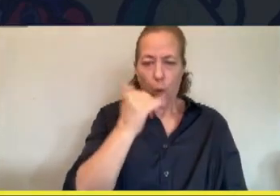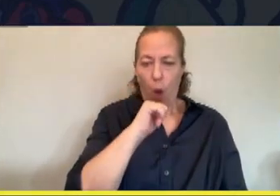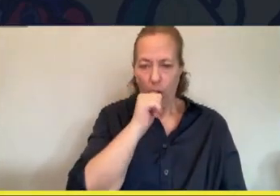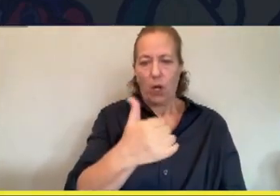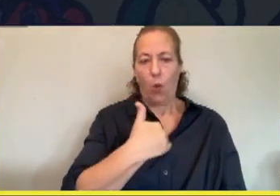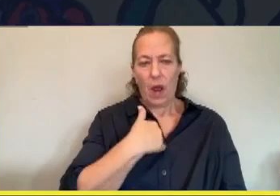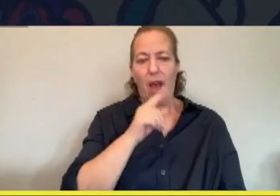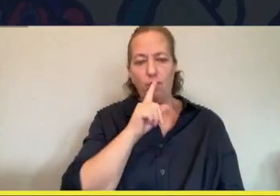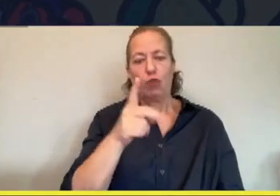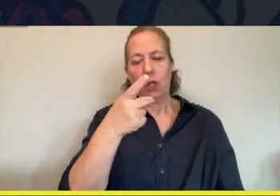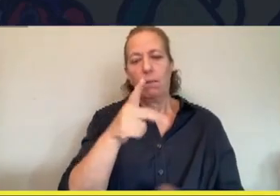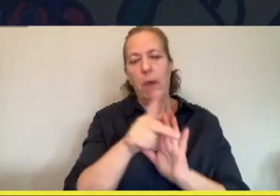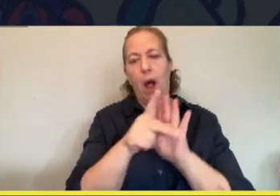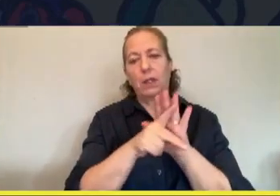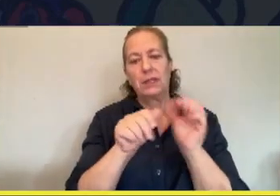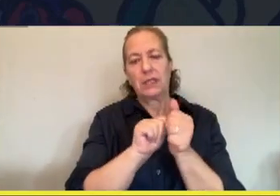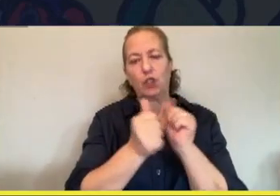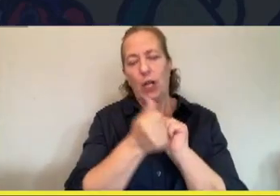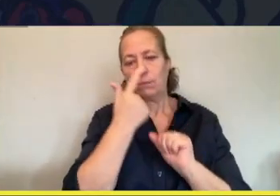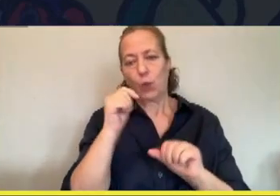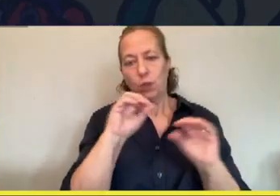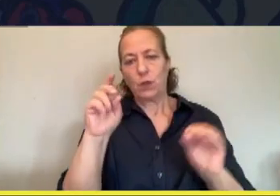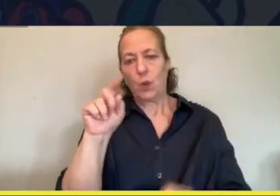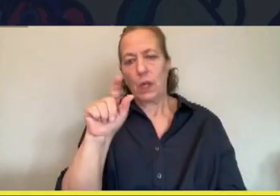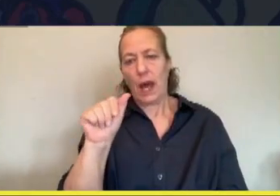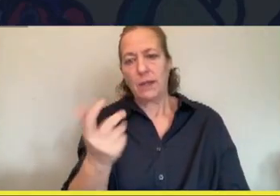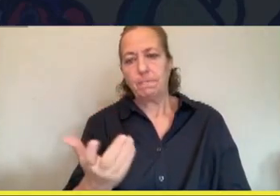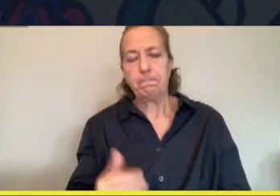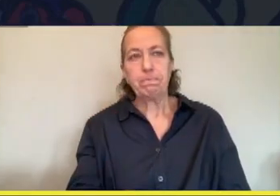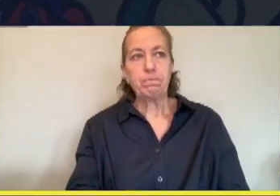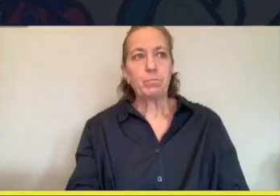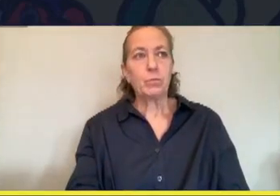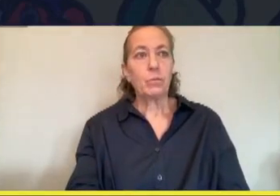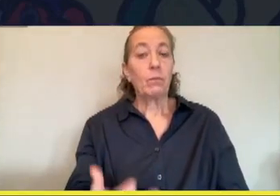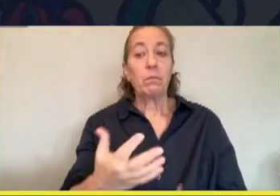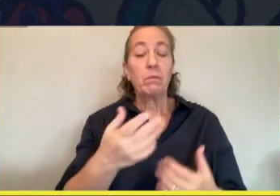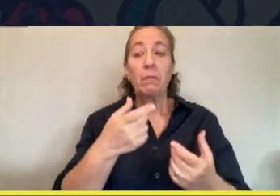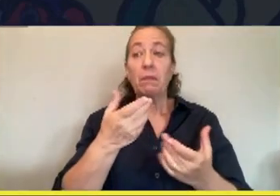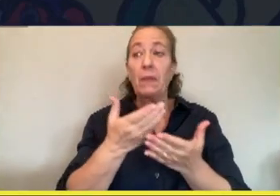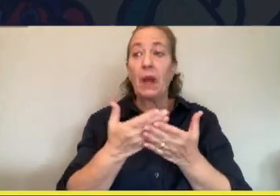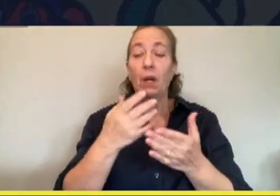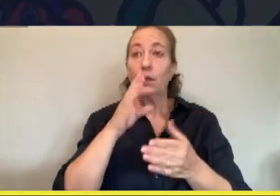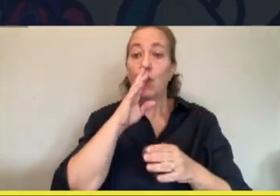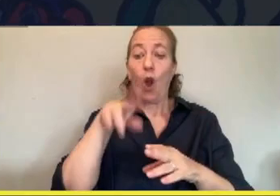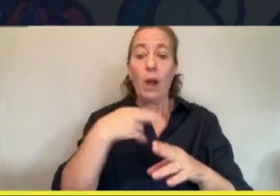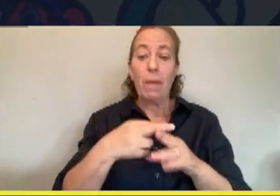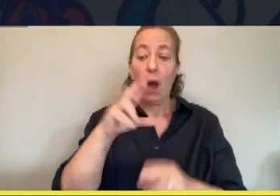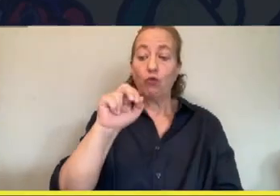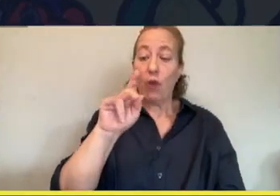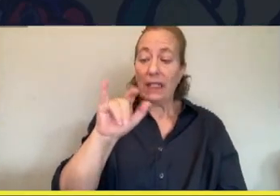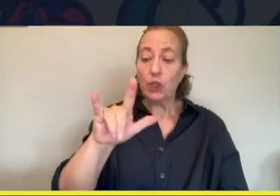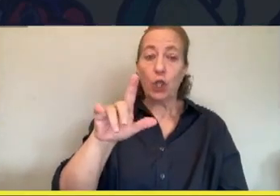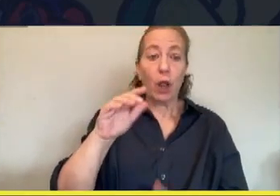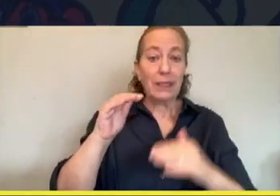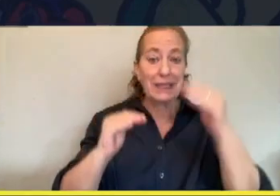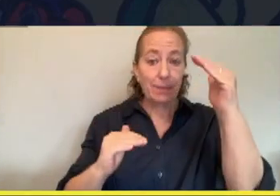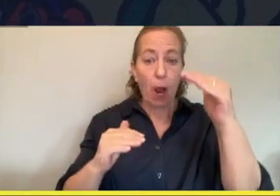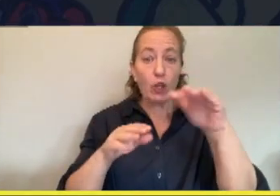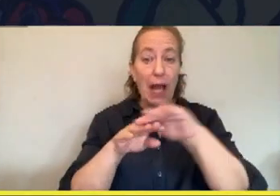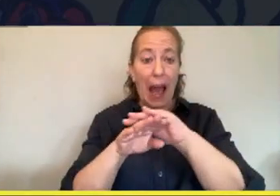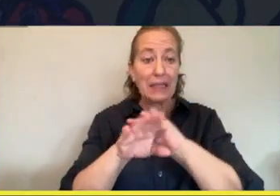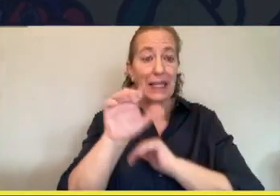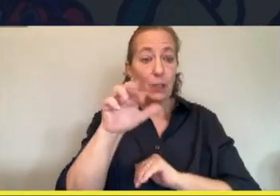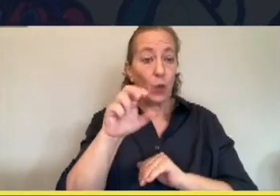which are clearly not addressed, but issues around racial disparities in access to care and other things. If we can identify the population, we can